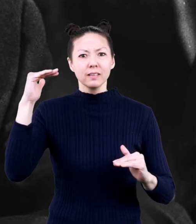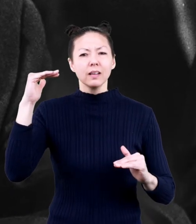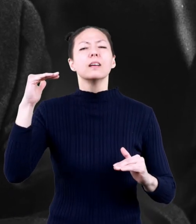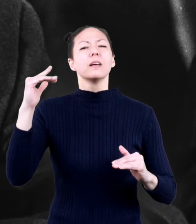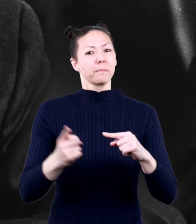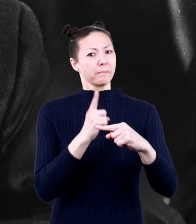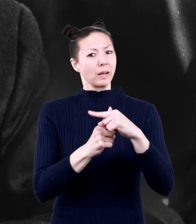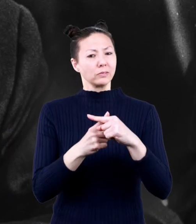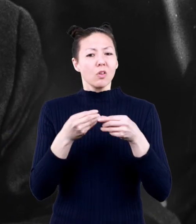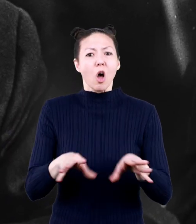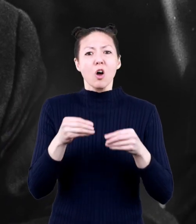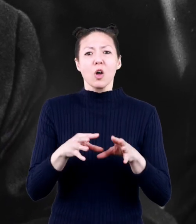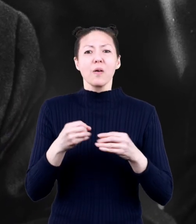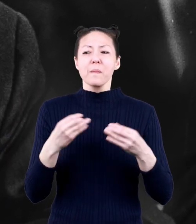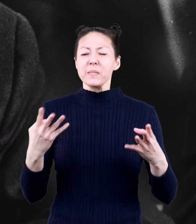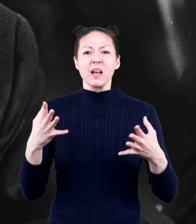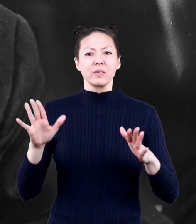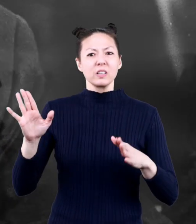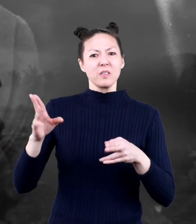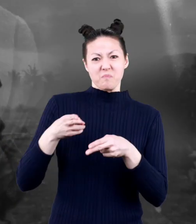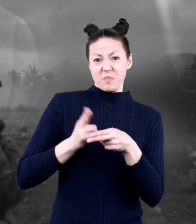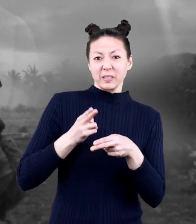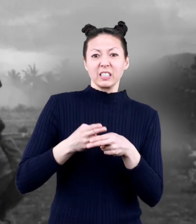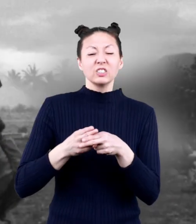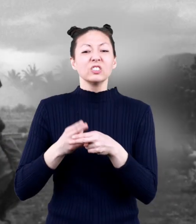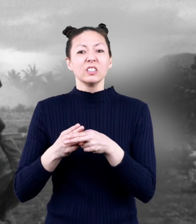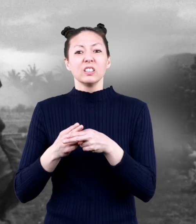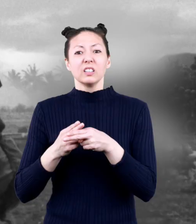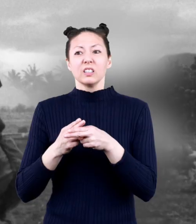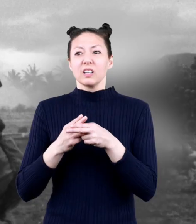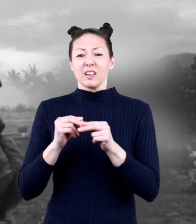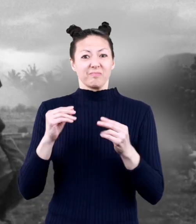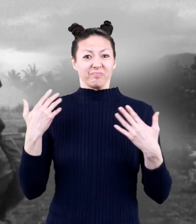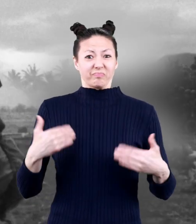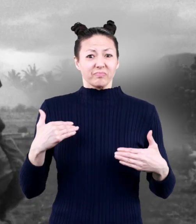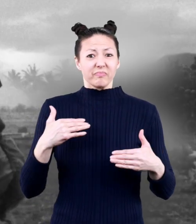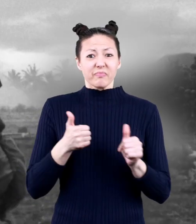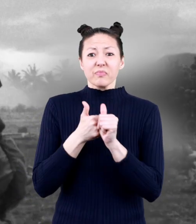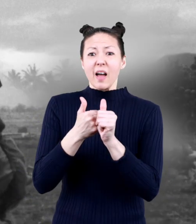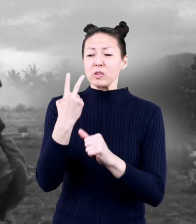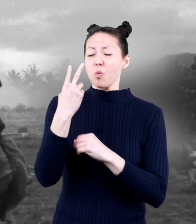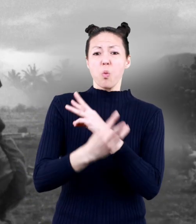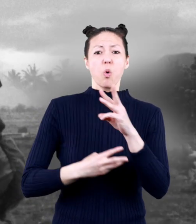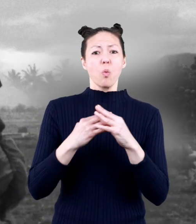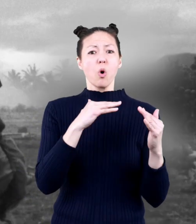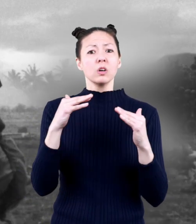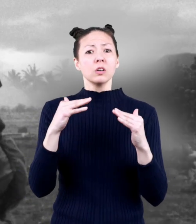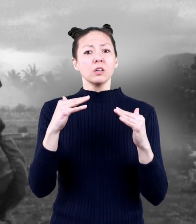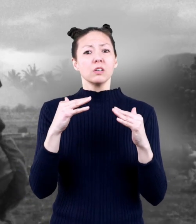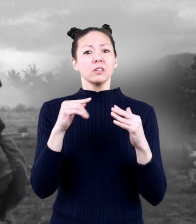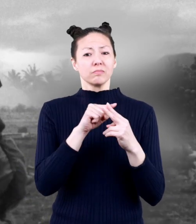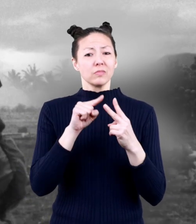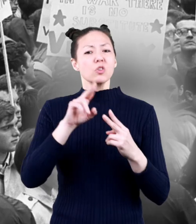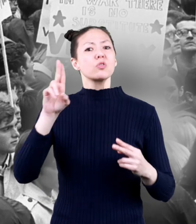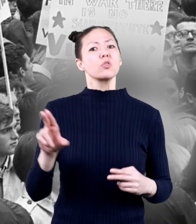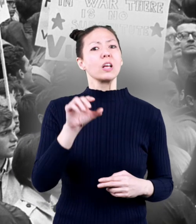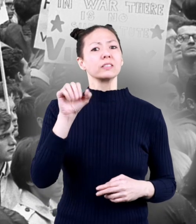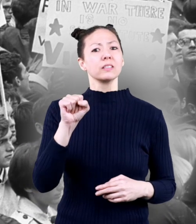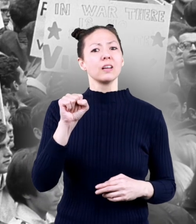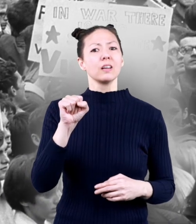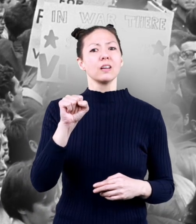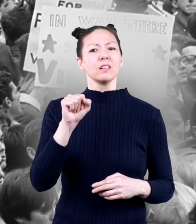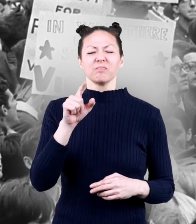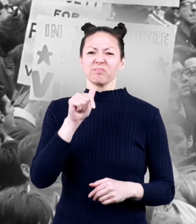never expected. Plus, they also lost some of the prestige and reputation that was built up following the 2 world wars. In the